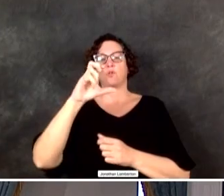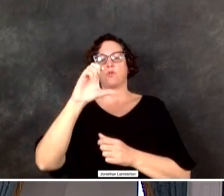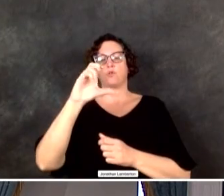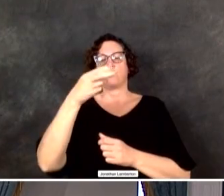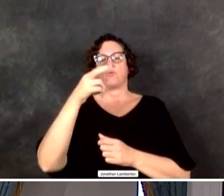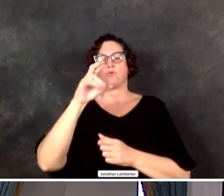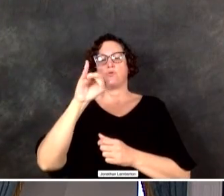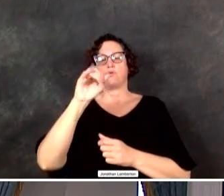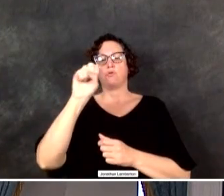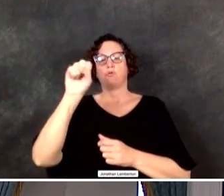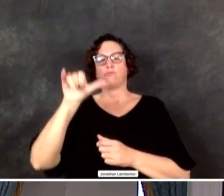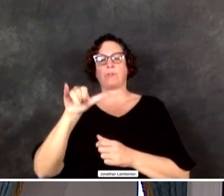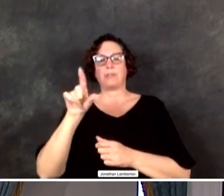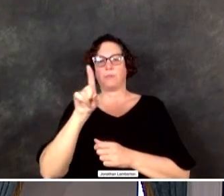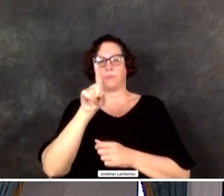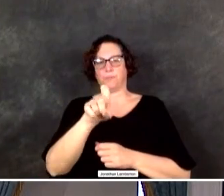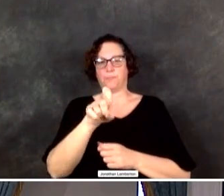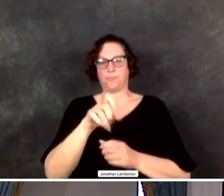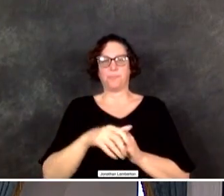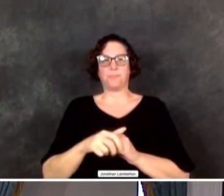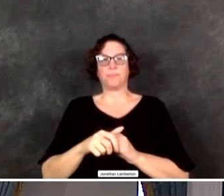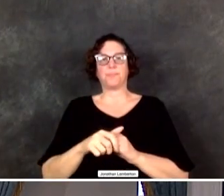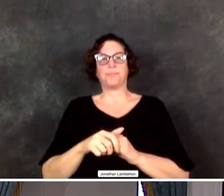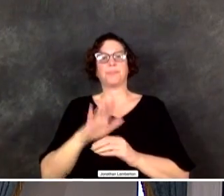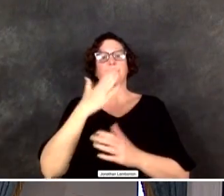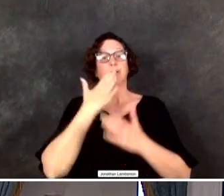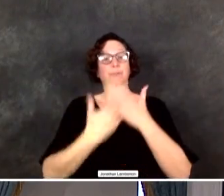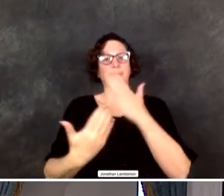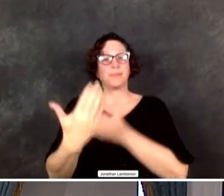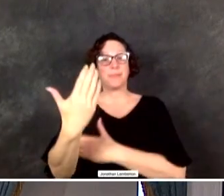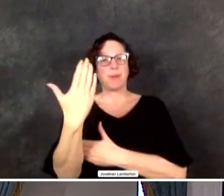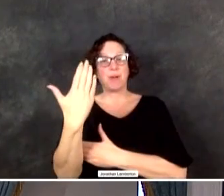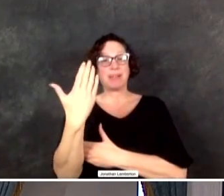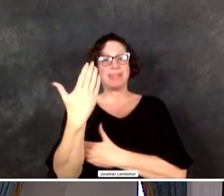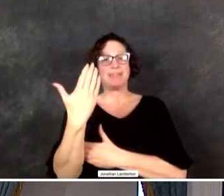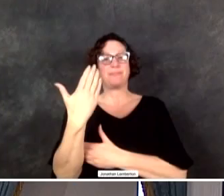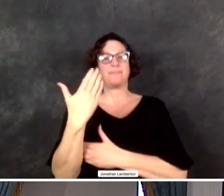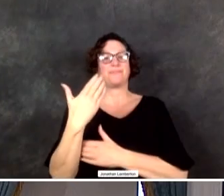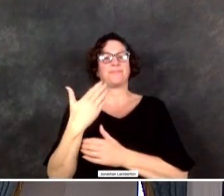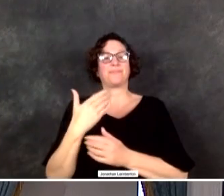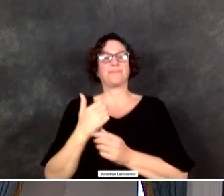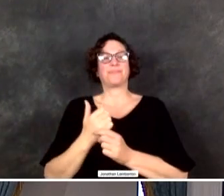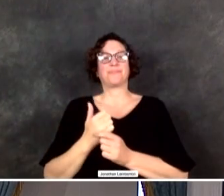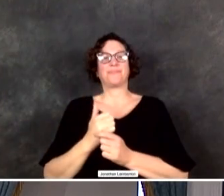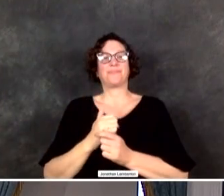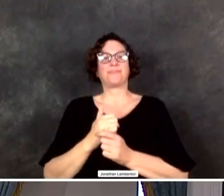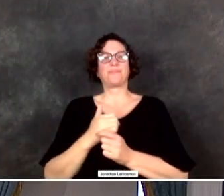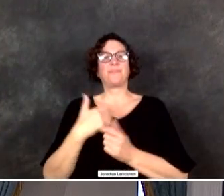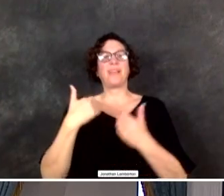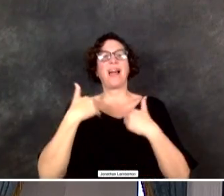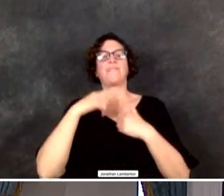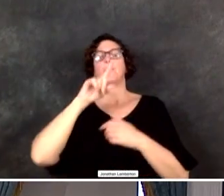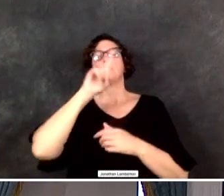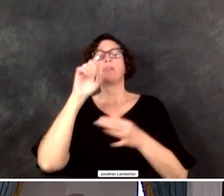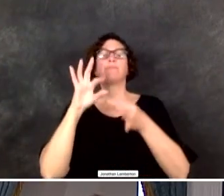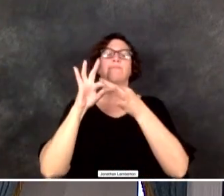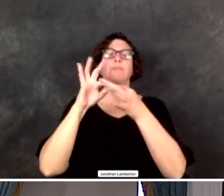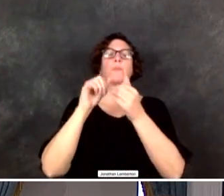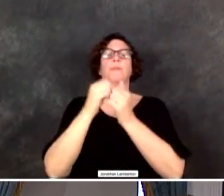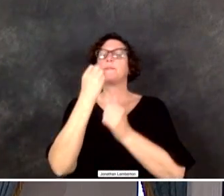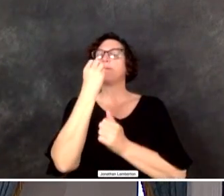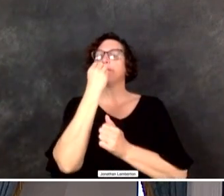Hi, good morning, Mr. Mayor, panel, everyone. Quick question about food distribution. Actually the money